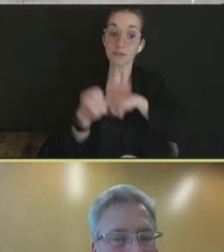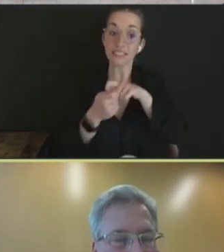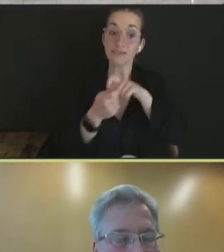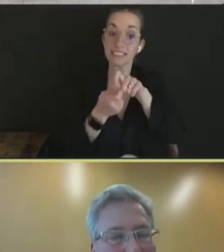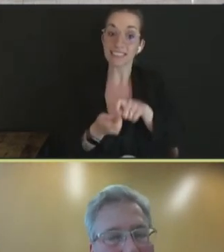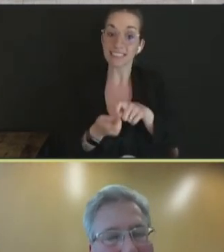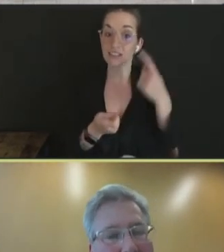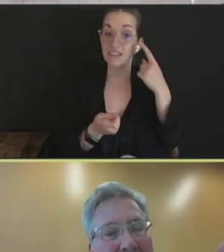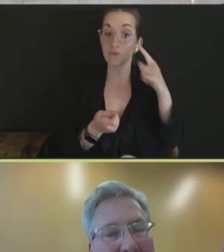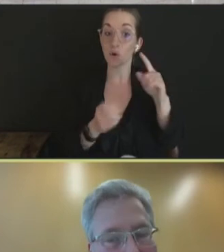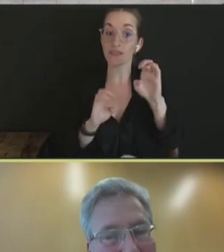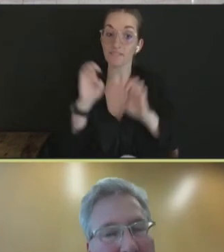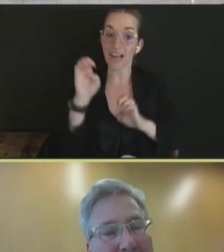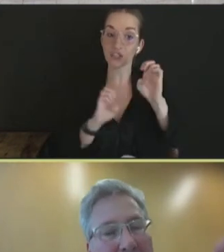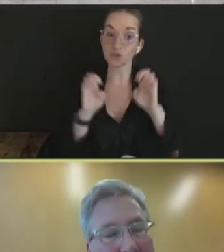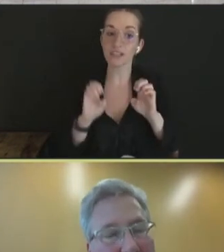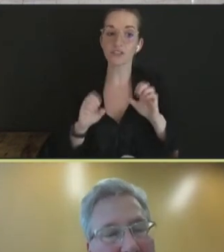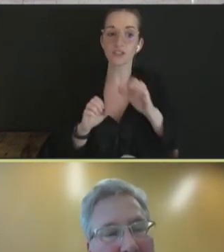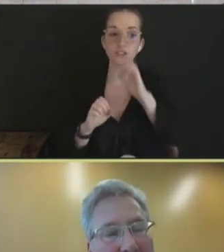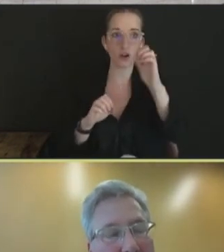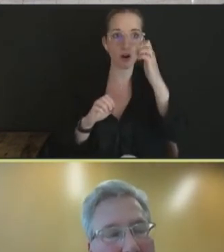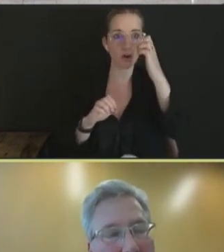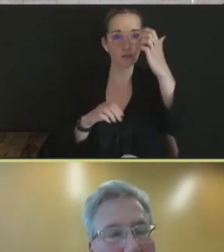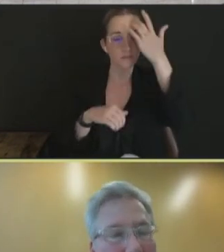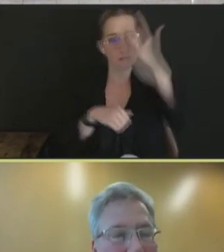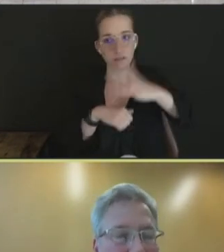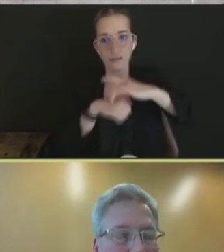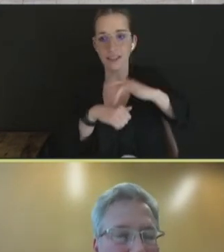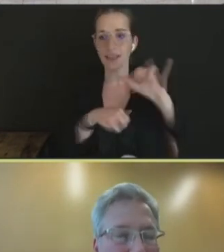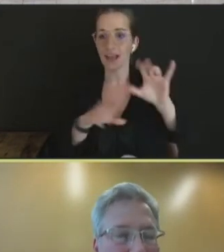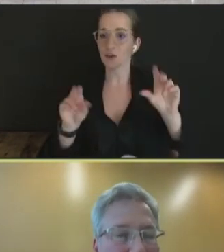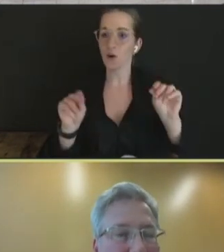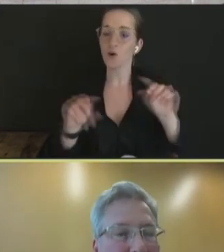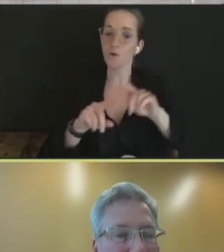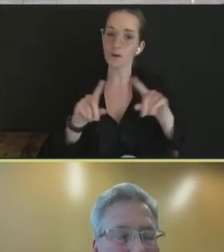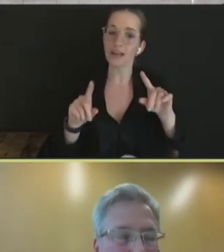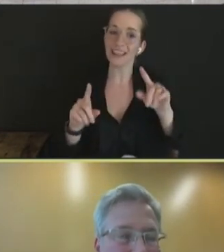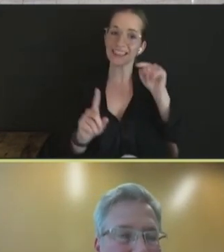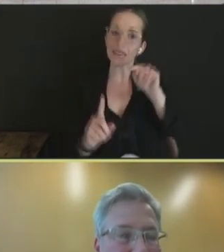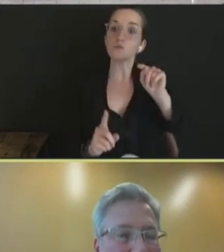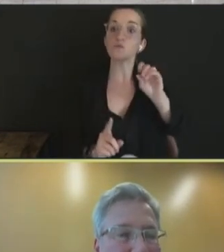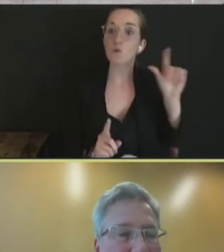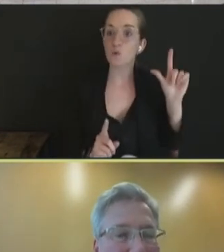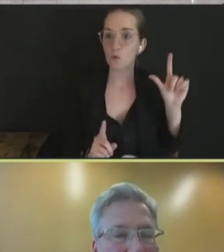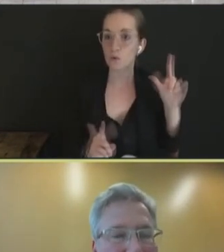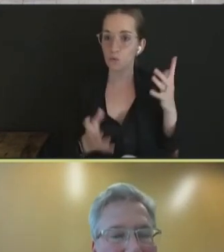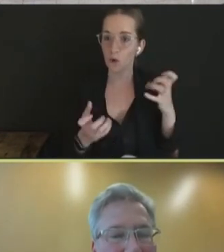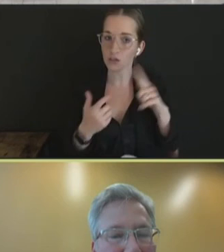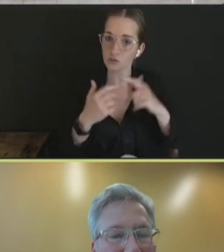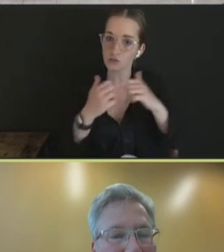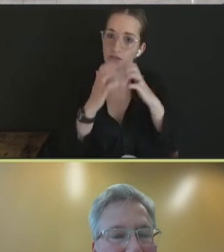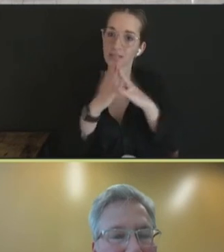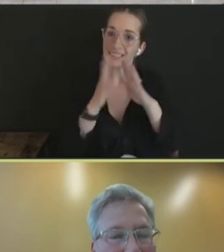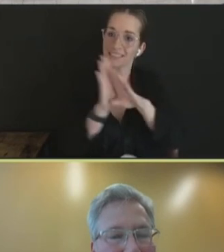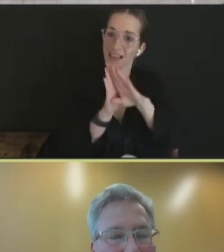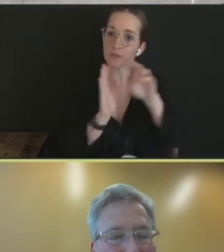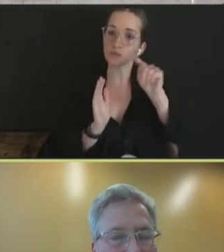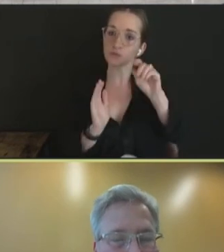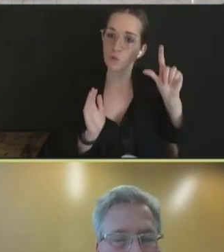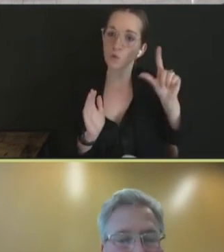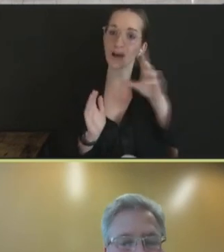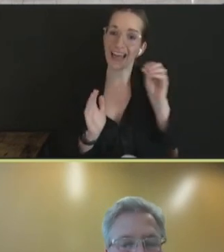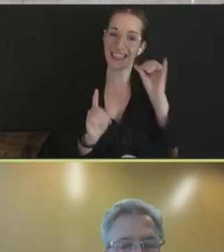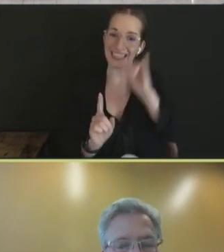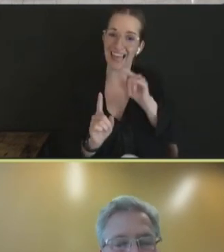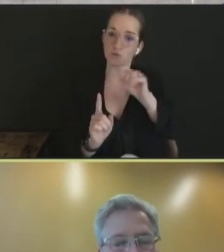want people to hang on that, but it's about the tool and how that can be used for other prioritization